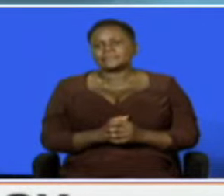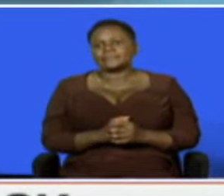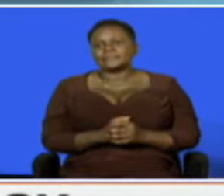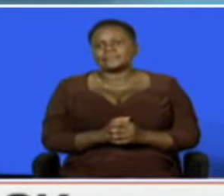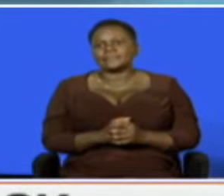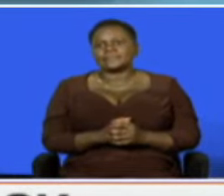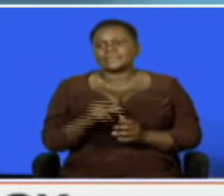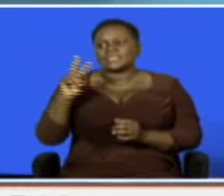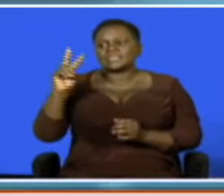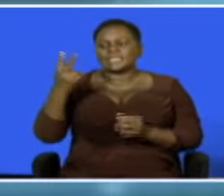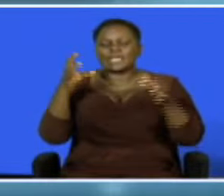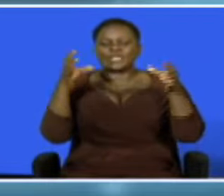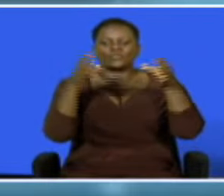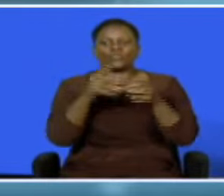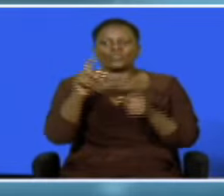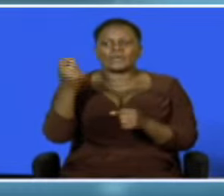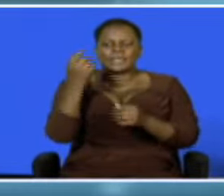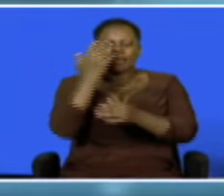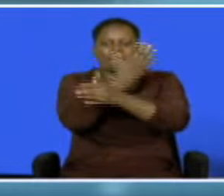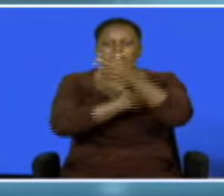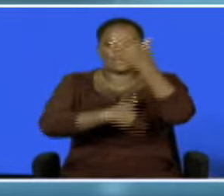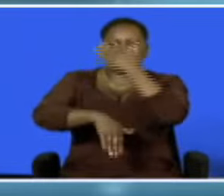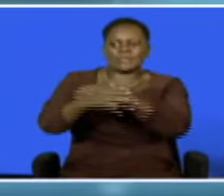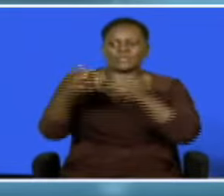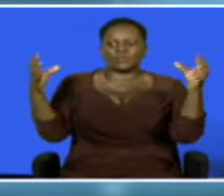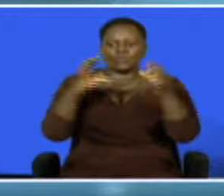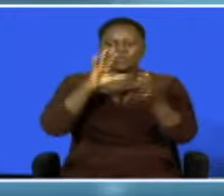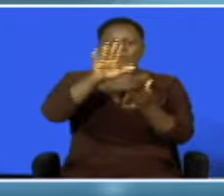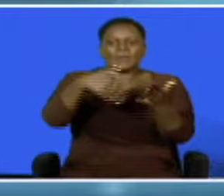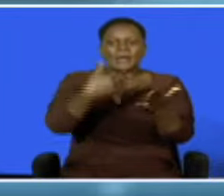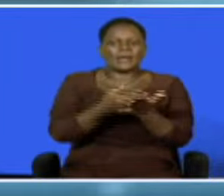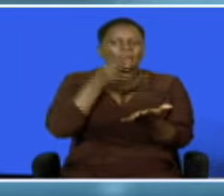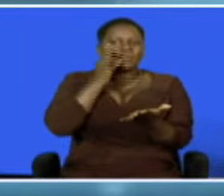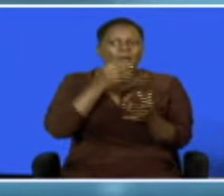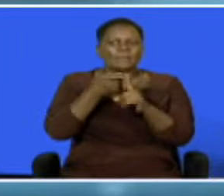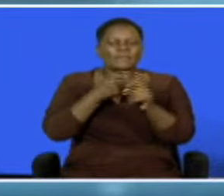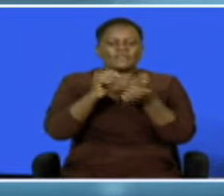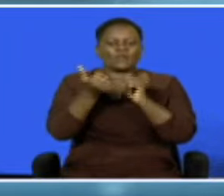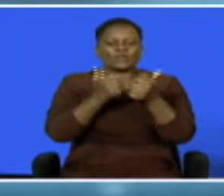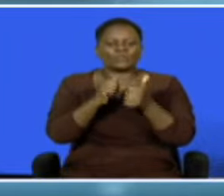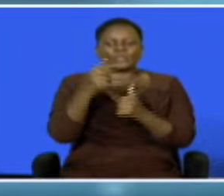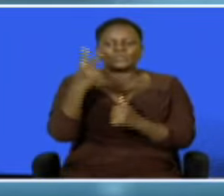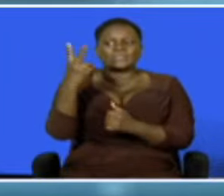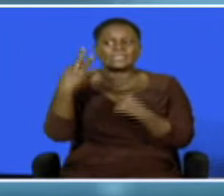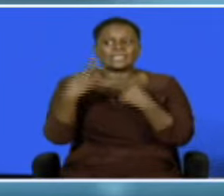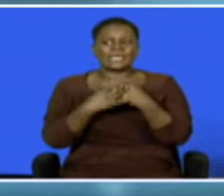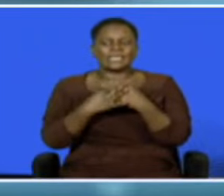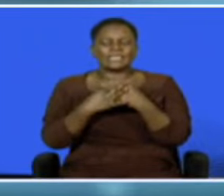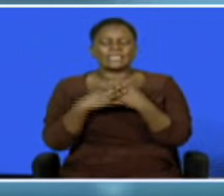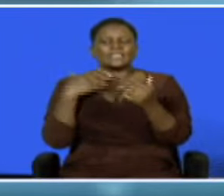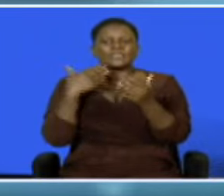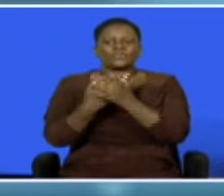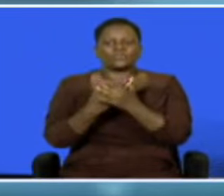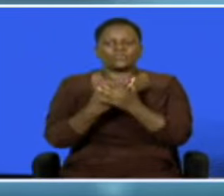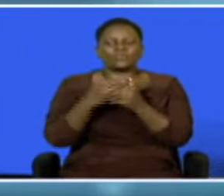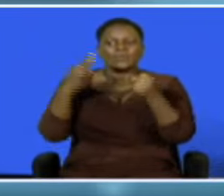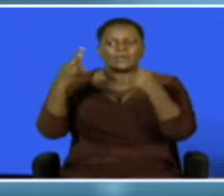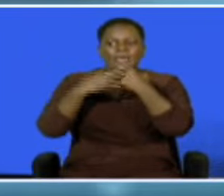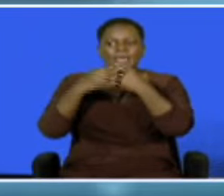Now, the second batch of the Kenya Paralympics team arrived in Paris ahead of their game set for August 28 to September 8th.